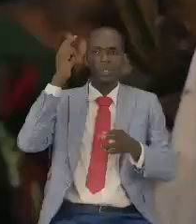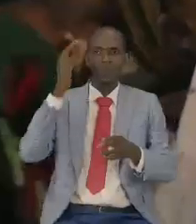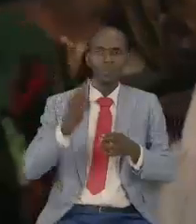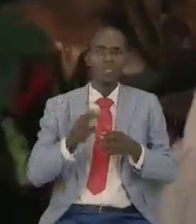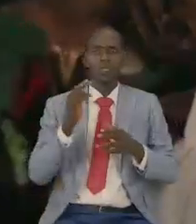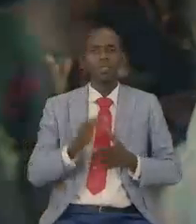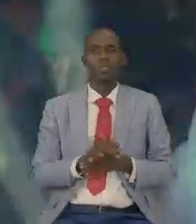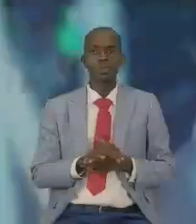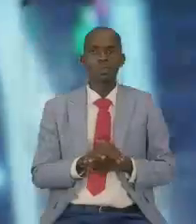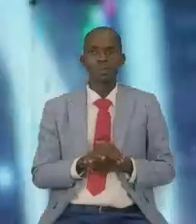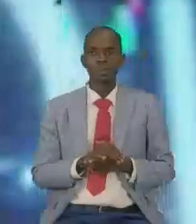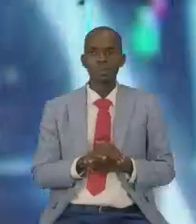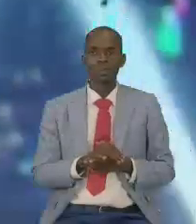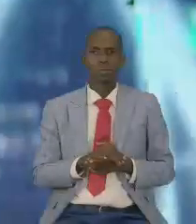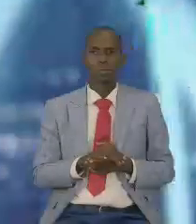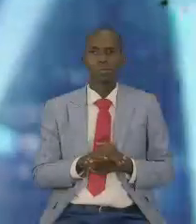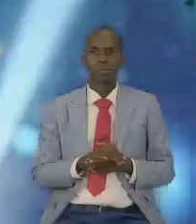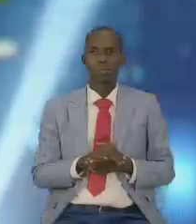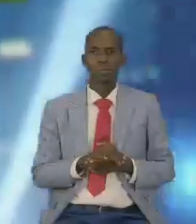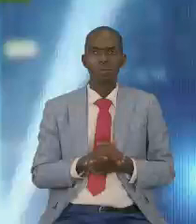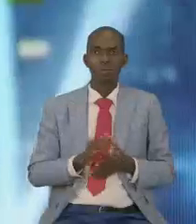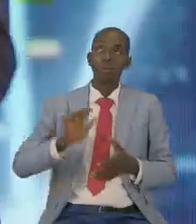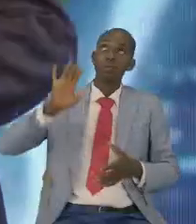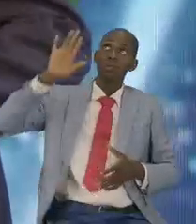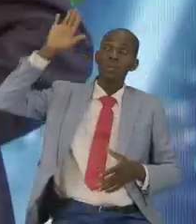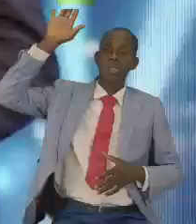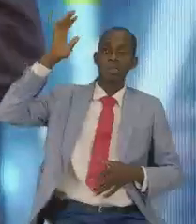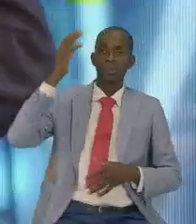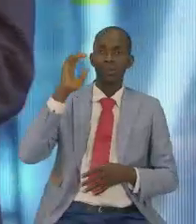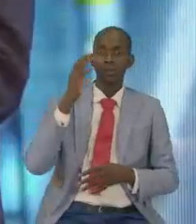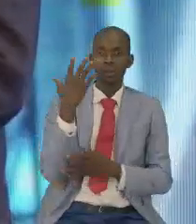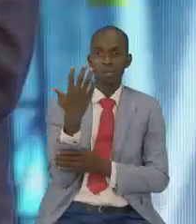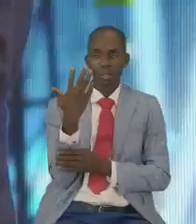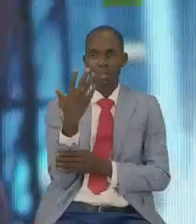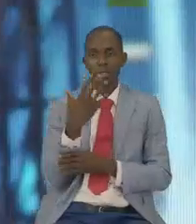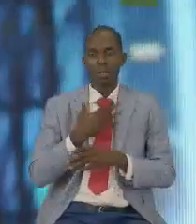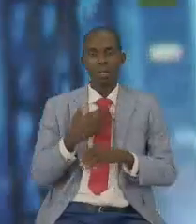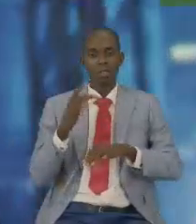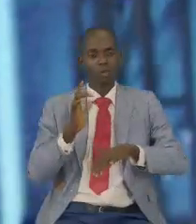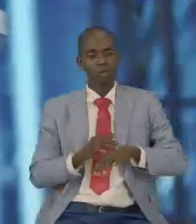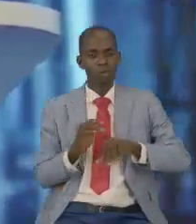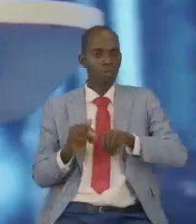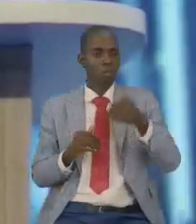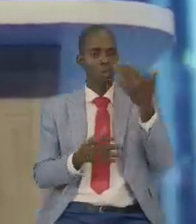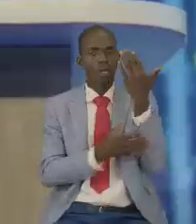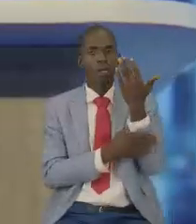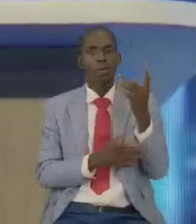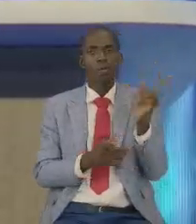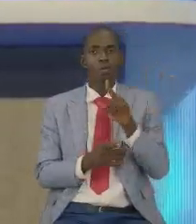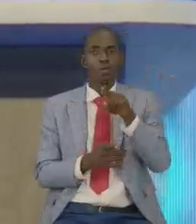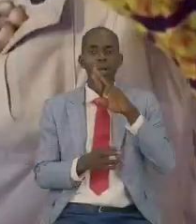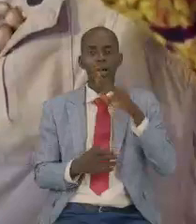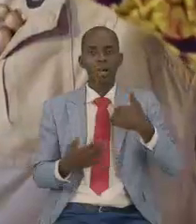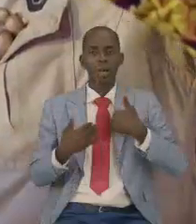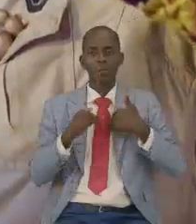Raise up that hand and lay the other hand where you have the challenge. Miracle is coming